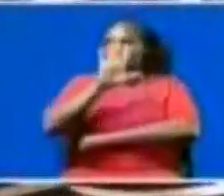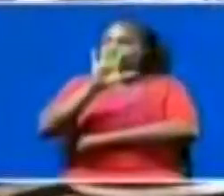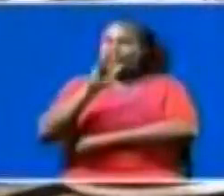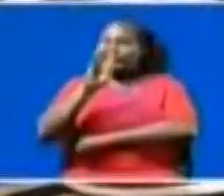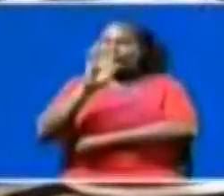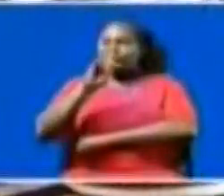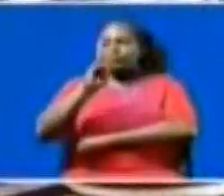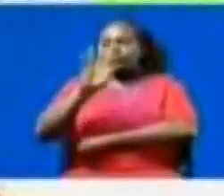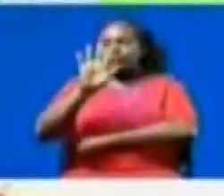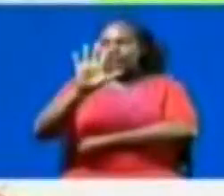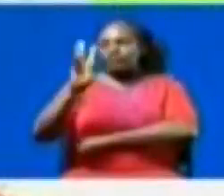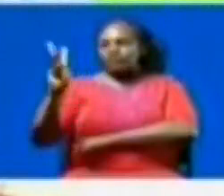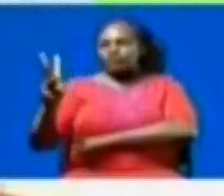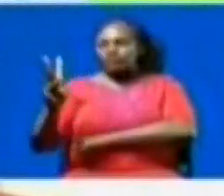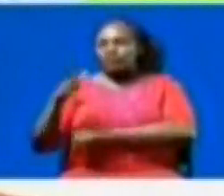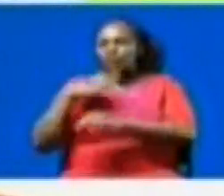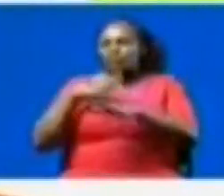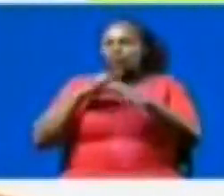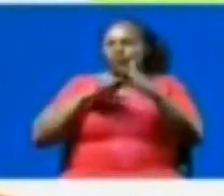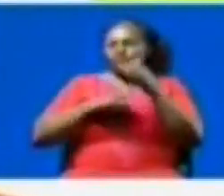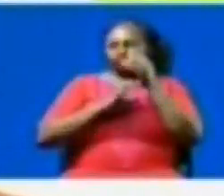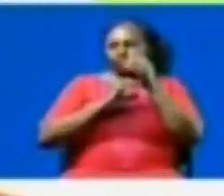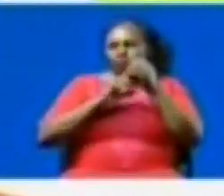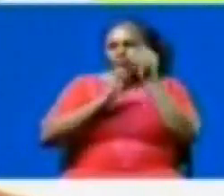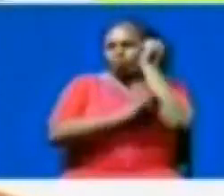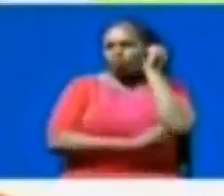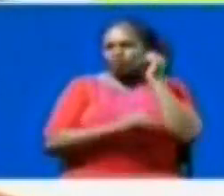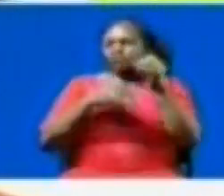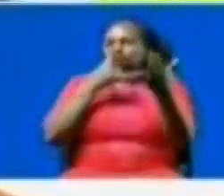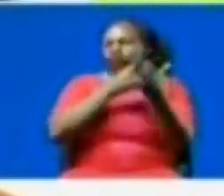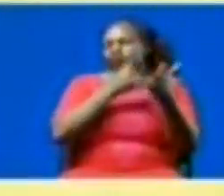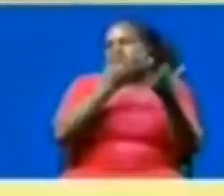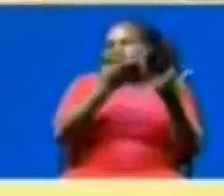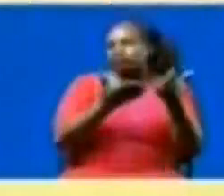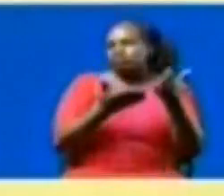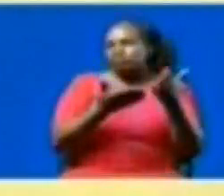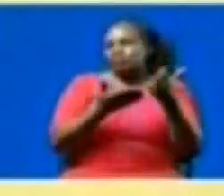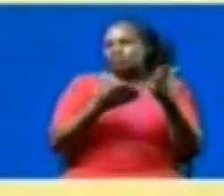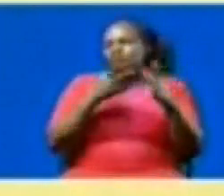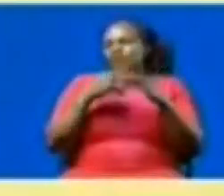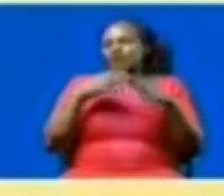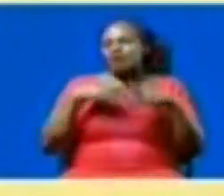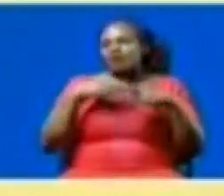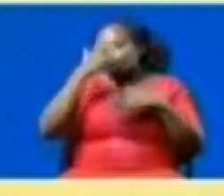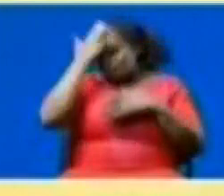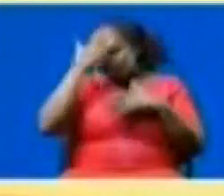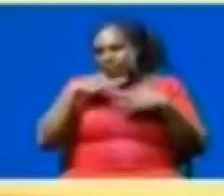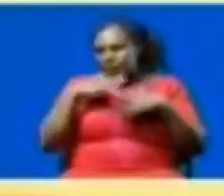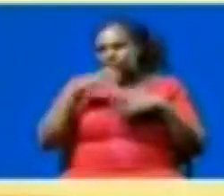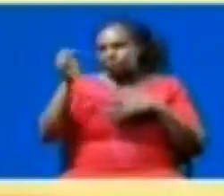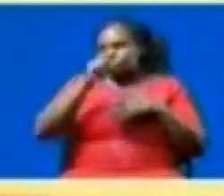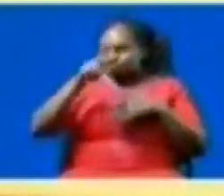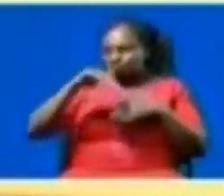54 of arguably the most underprivileged children are enrolled here. It's very, very harboring to see someone like